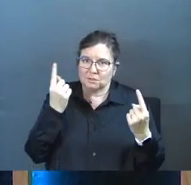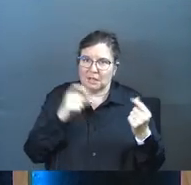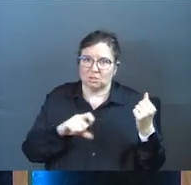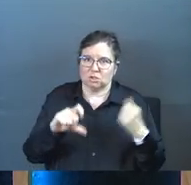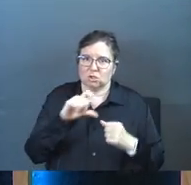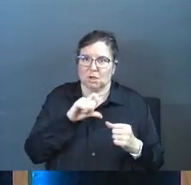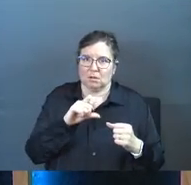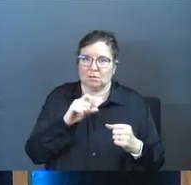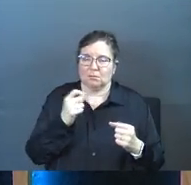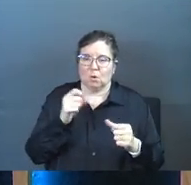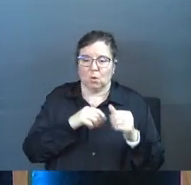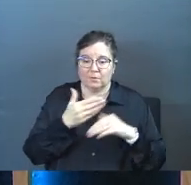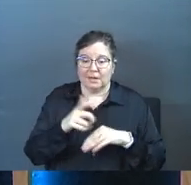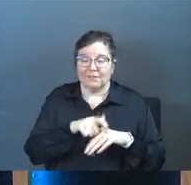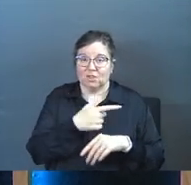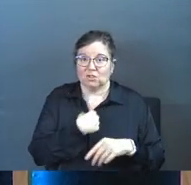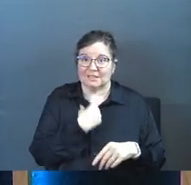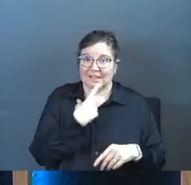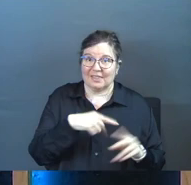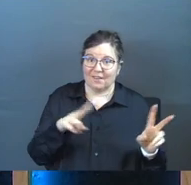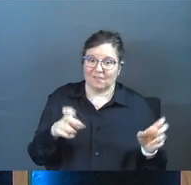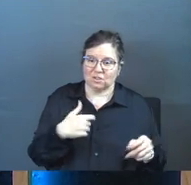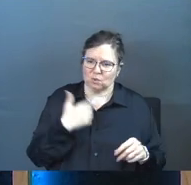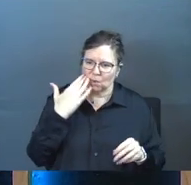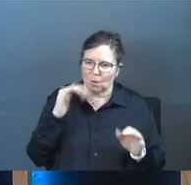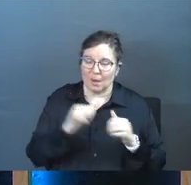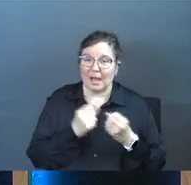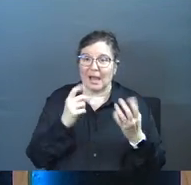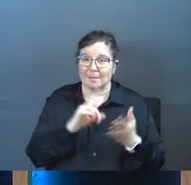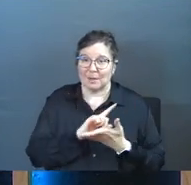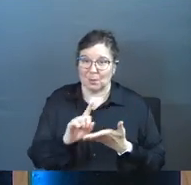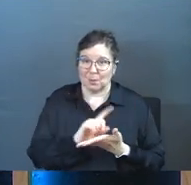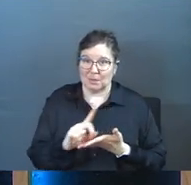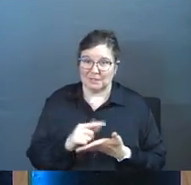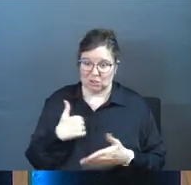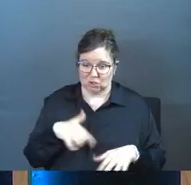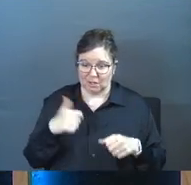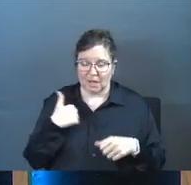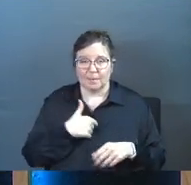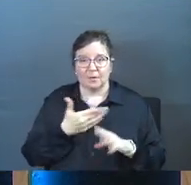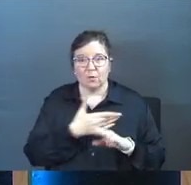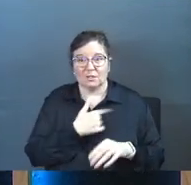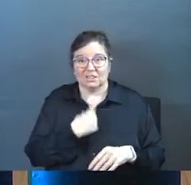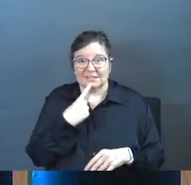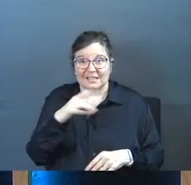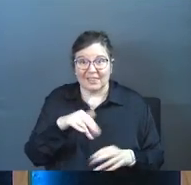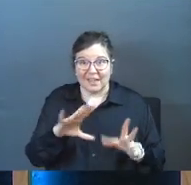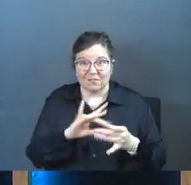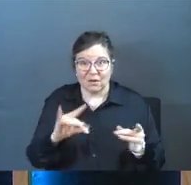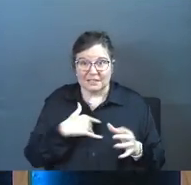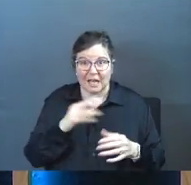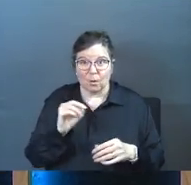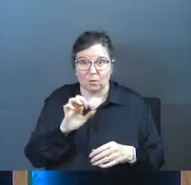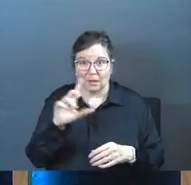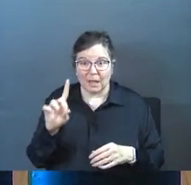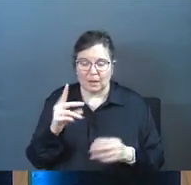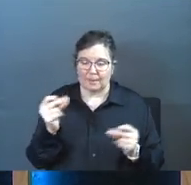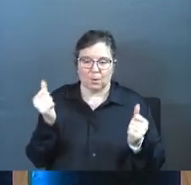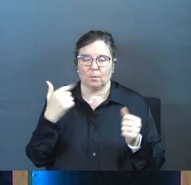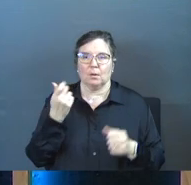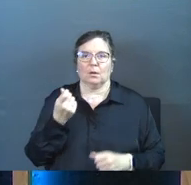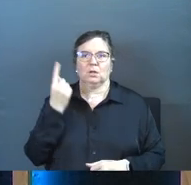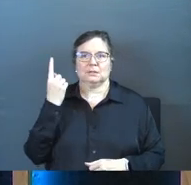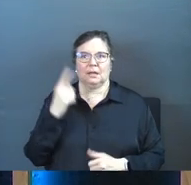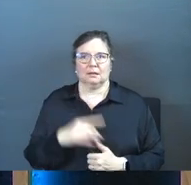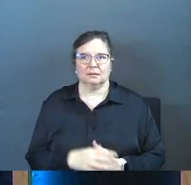understand each other over time. Even her saying that phrase, do you know how many weeks it took us before she even said that phrase out loud? And boom, I